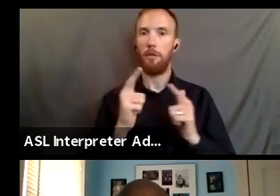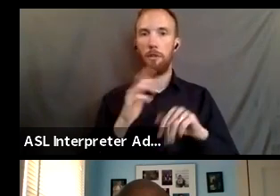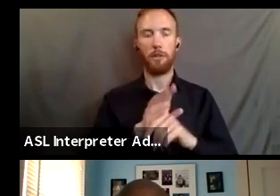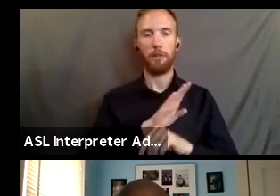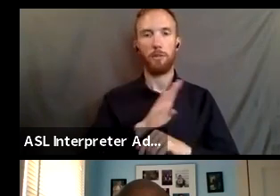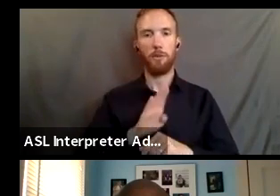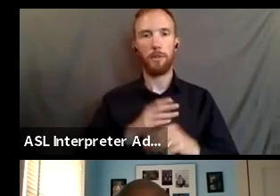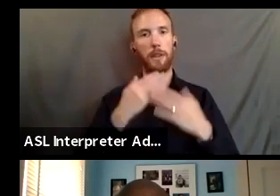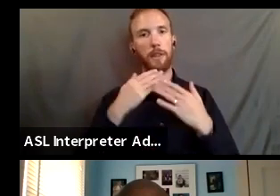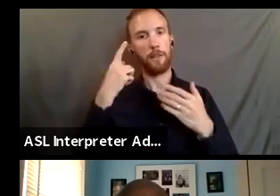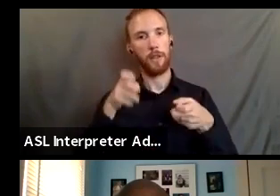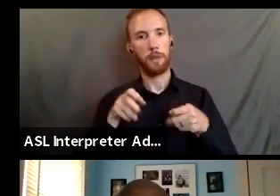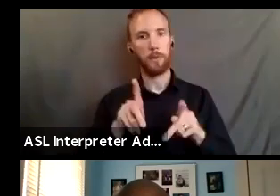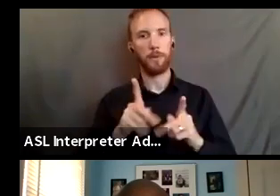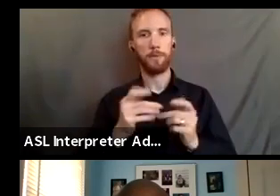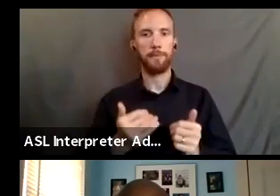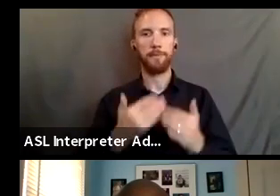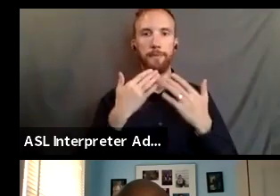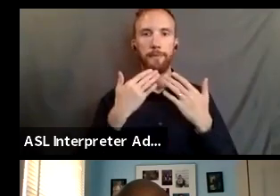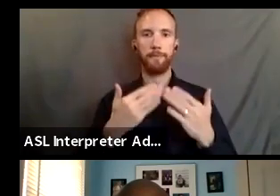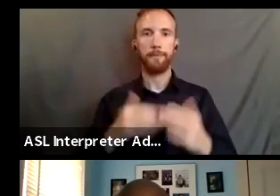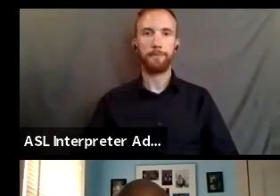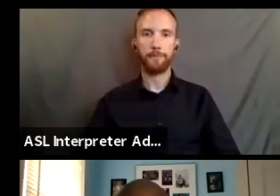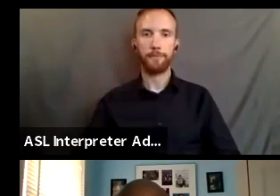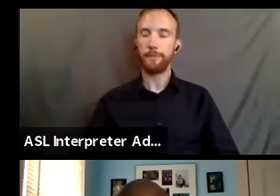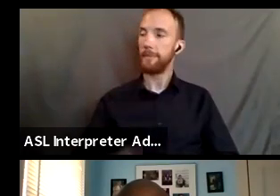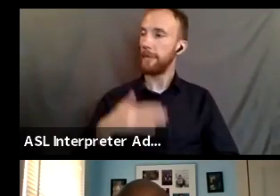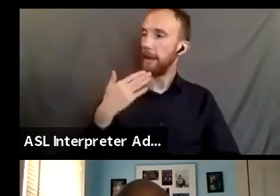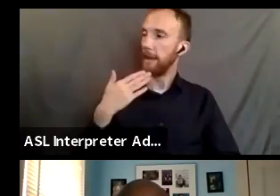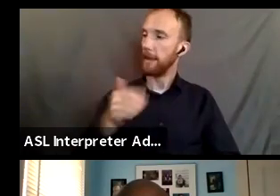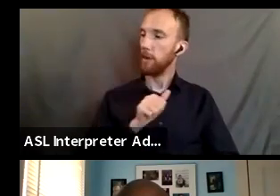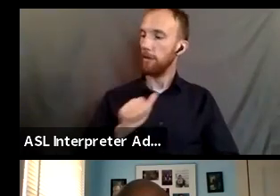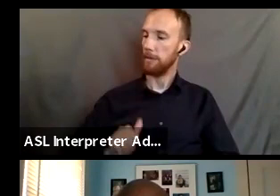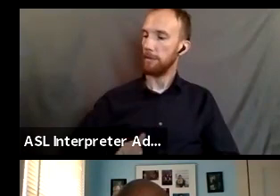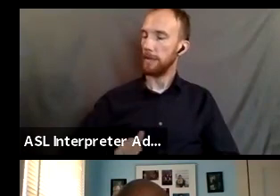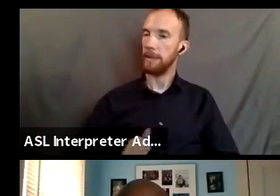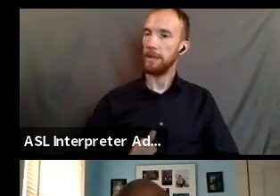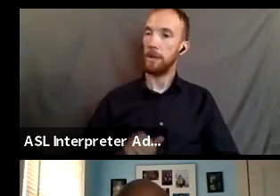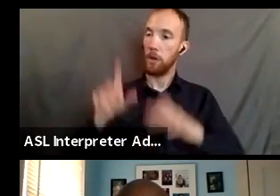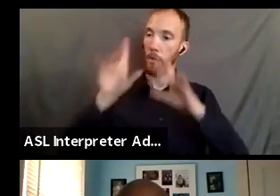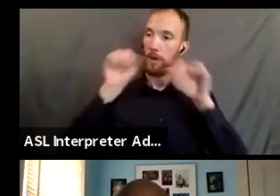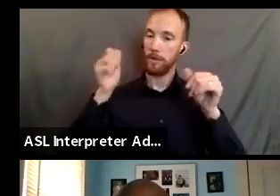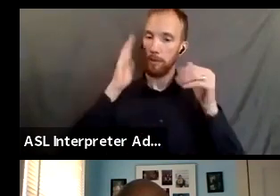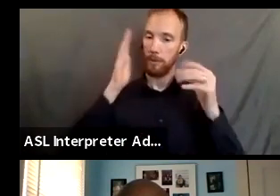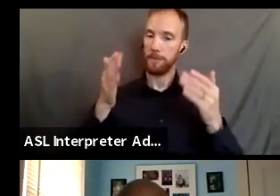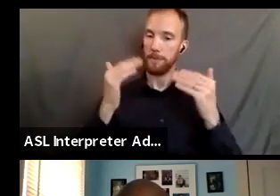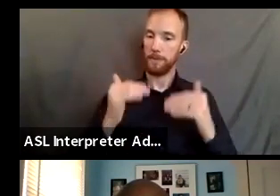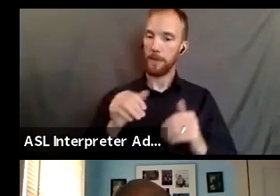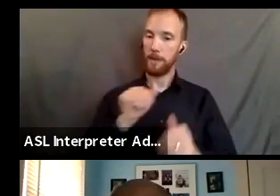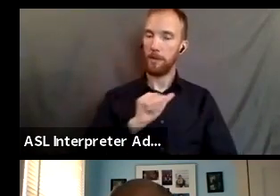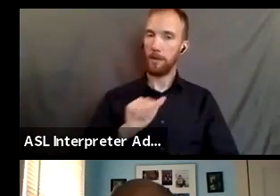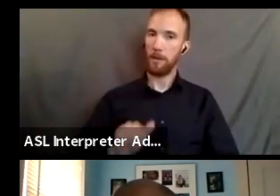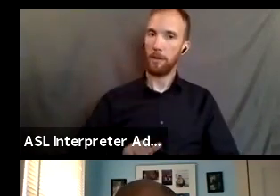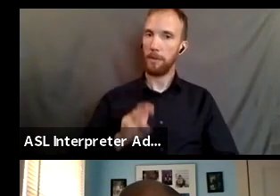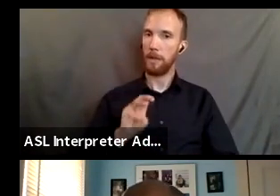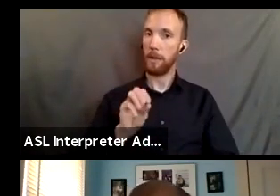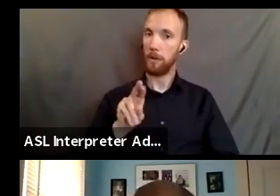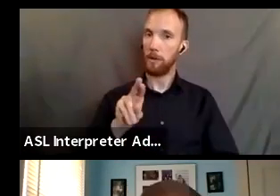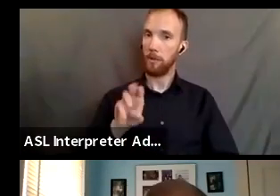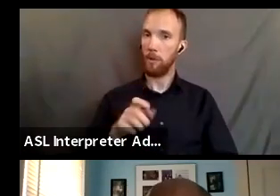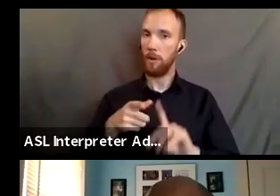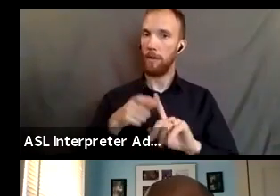opportunity thank you aldermen mr president will proceed with alderman moore please from the 17th